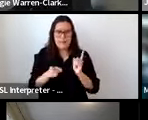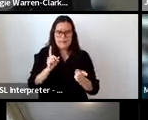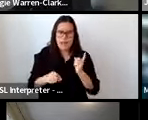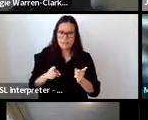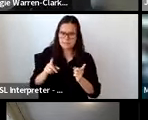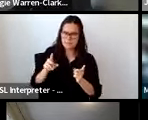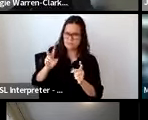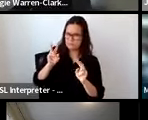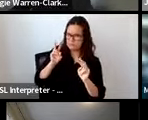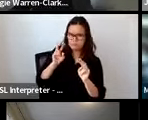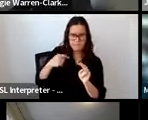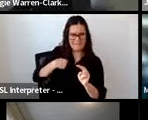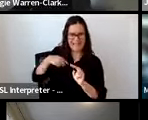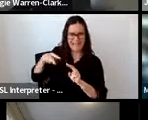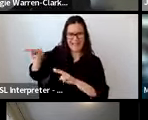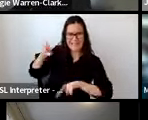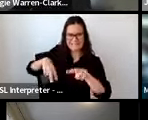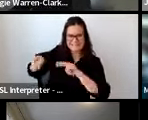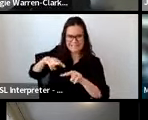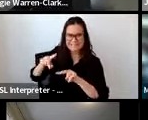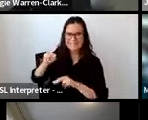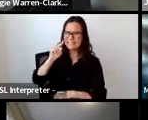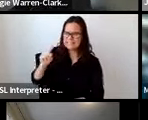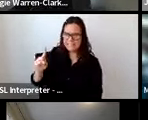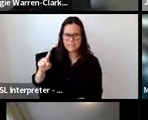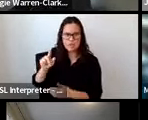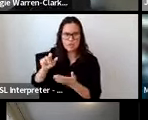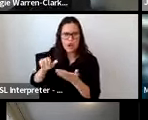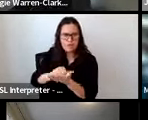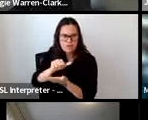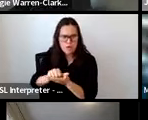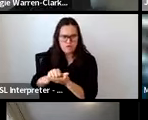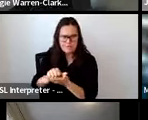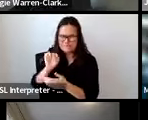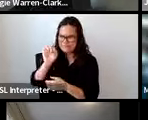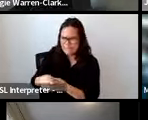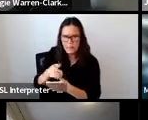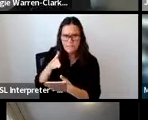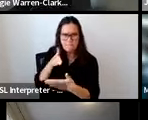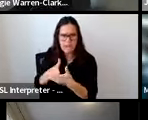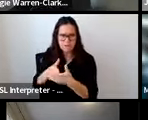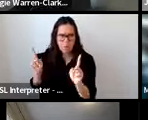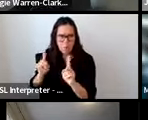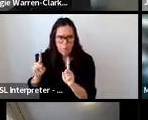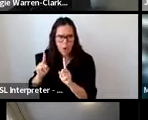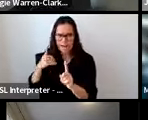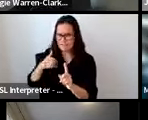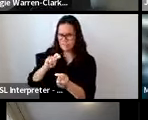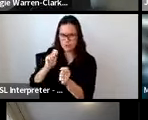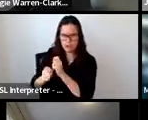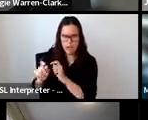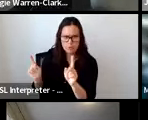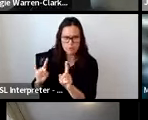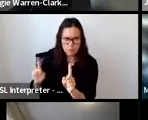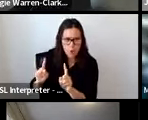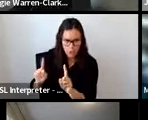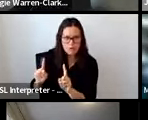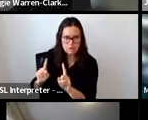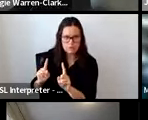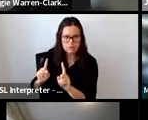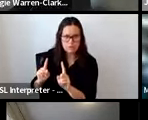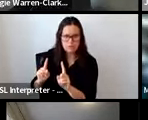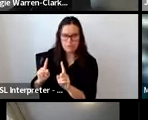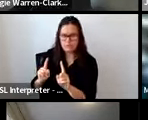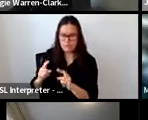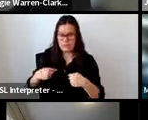will be suitable, this home won't be suitable, these modifications need to happen. I have done about 4 of them